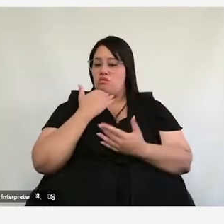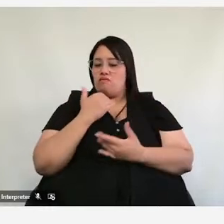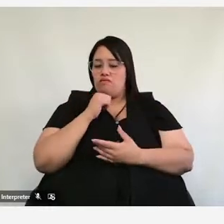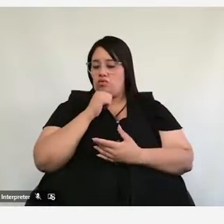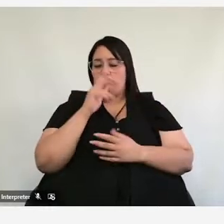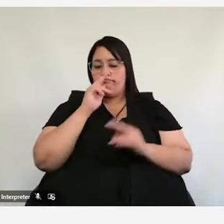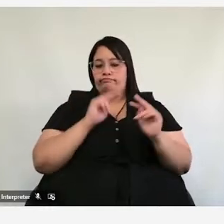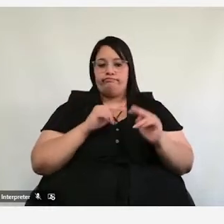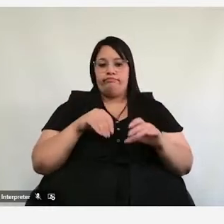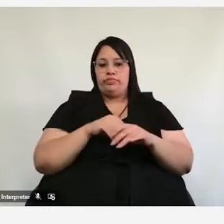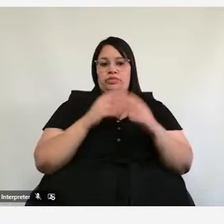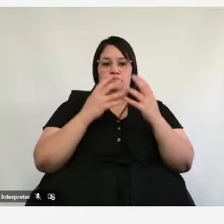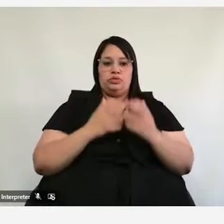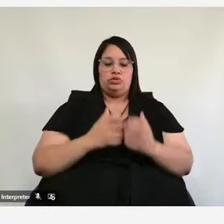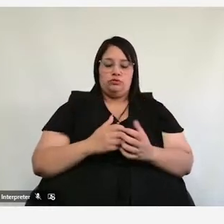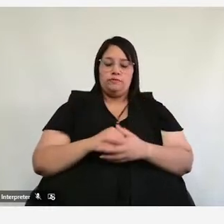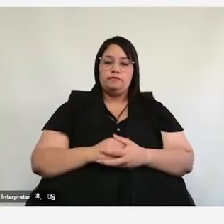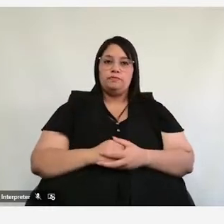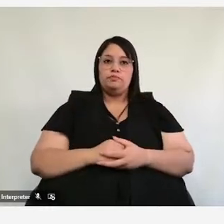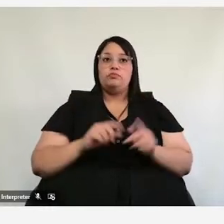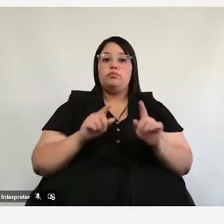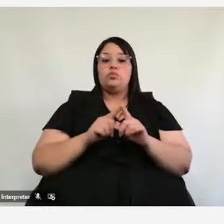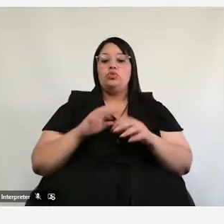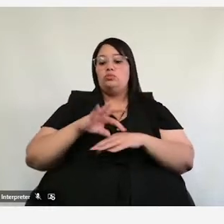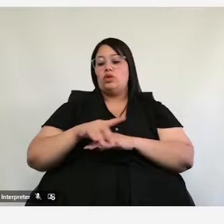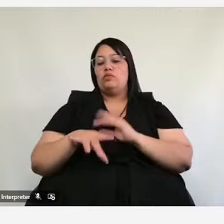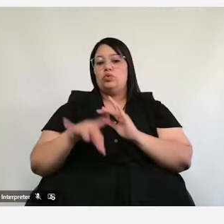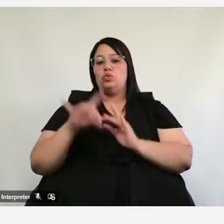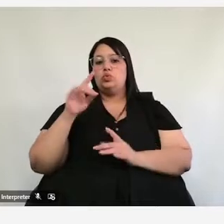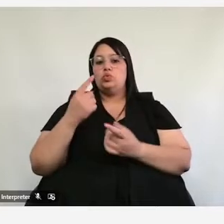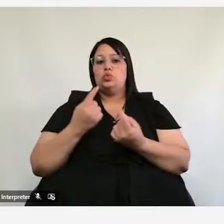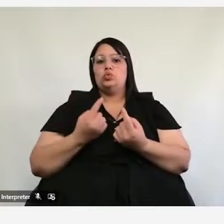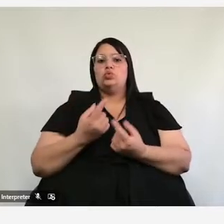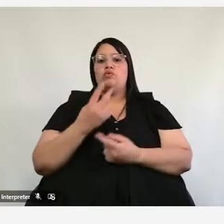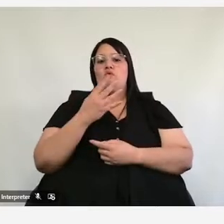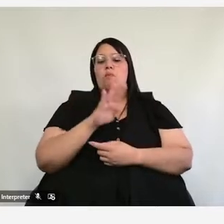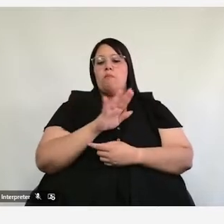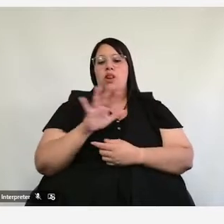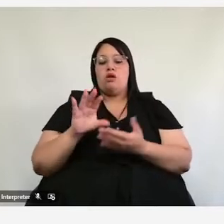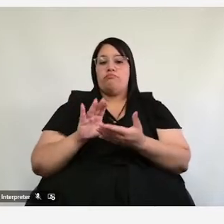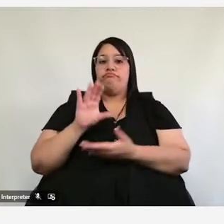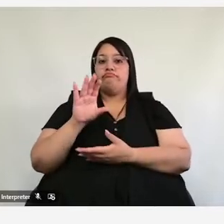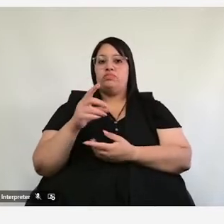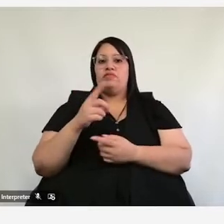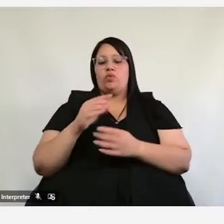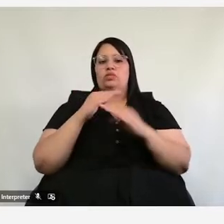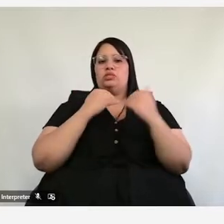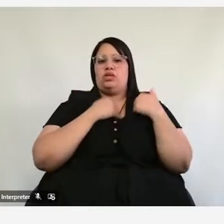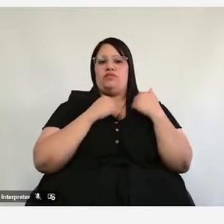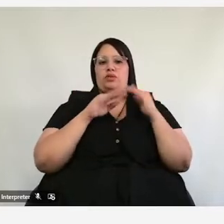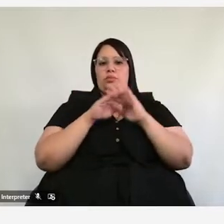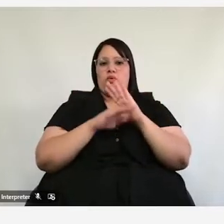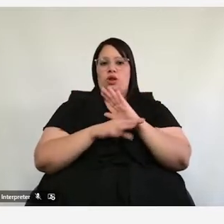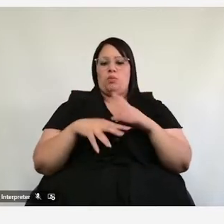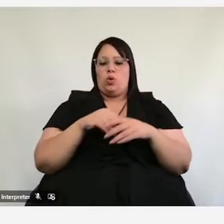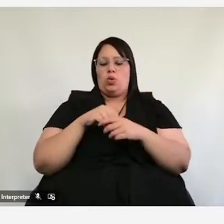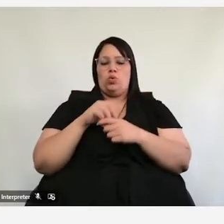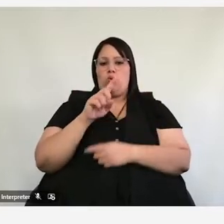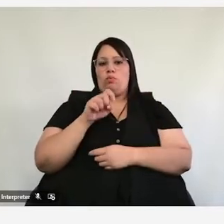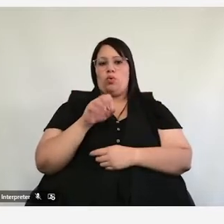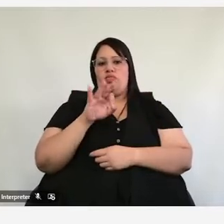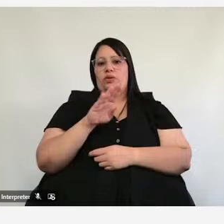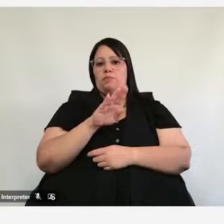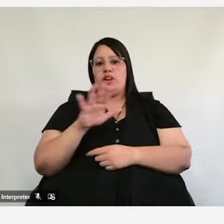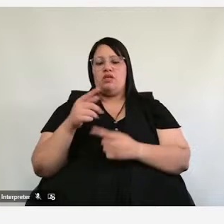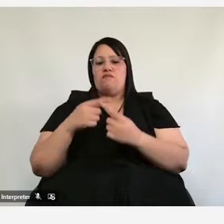addressed in this budget. Meanwhile, the province has chosen to pour nearly 4 billion rand into safety programs, including 1.3 billion